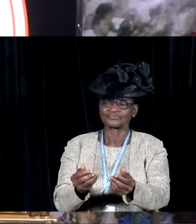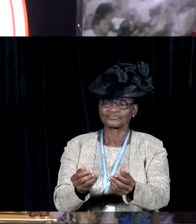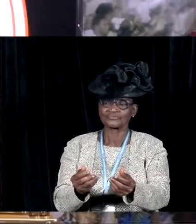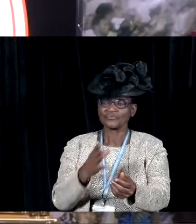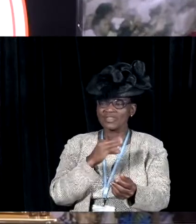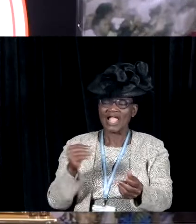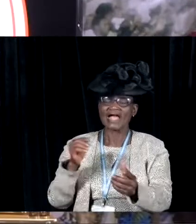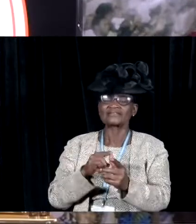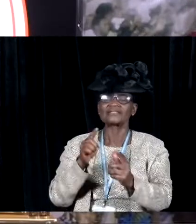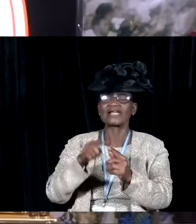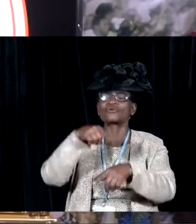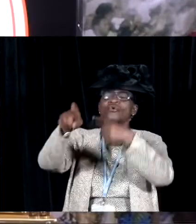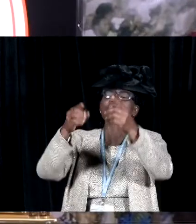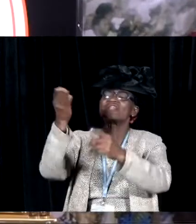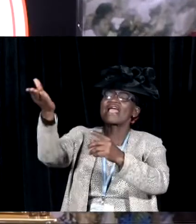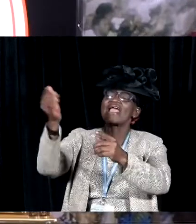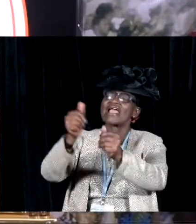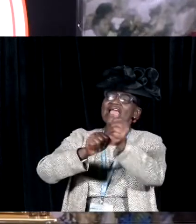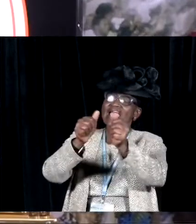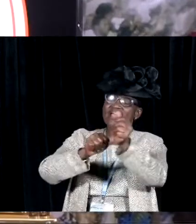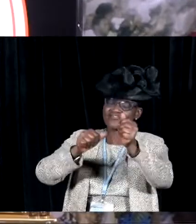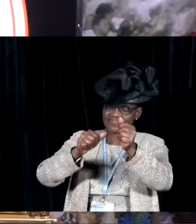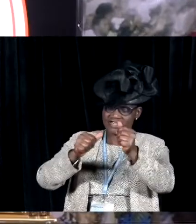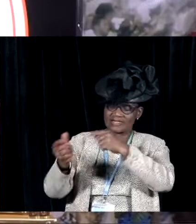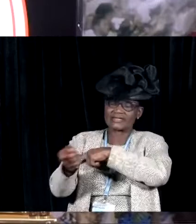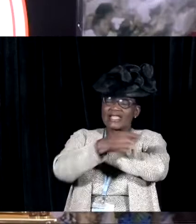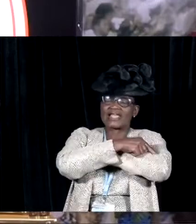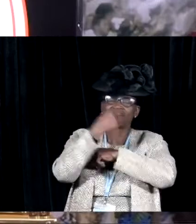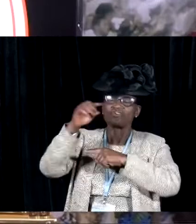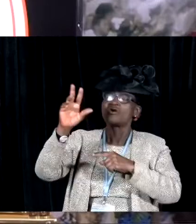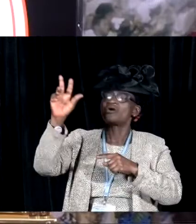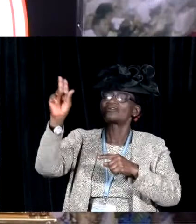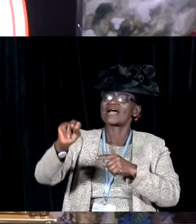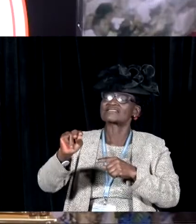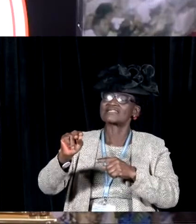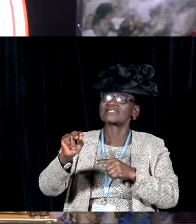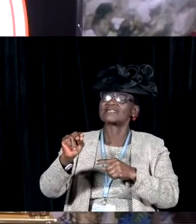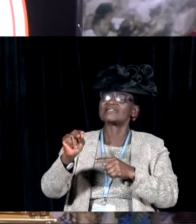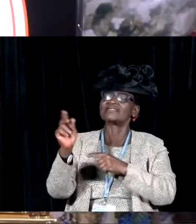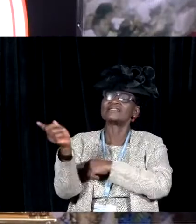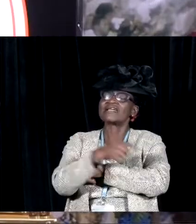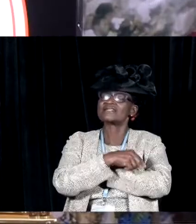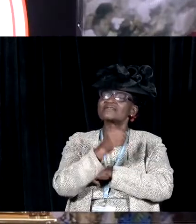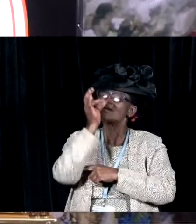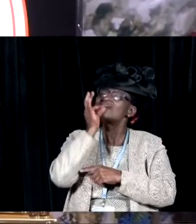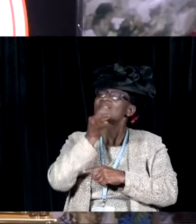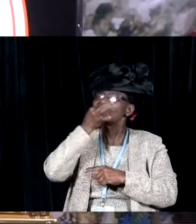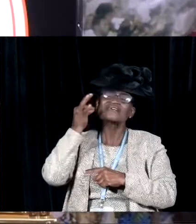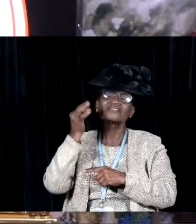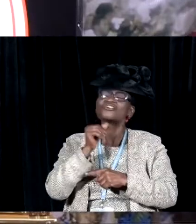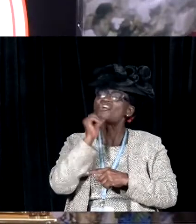and then he goes there every day for 30 days, fasting, not eating anything,